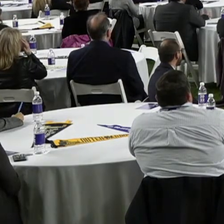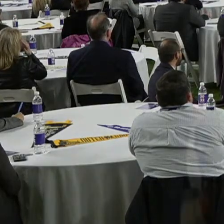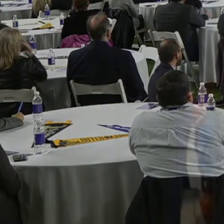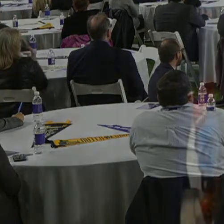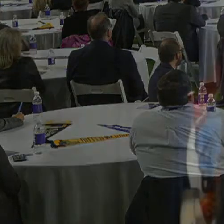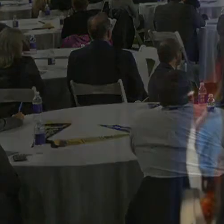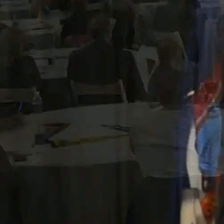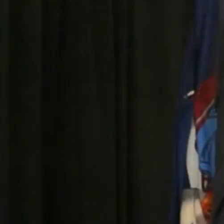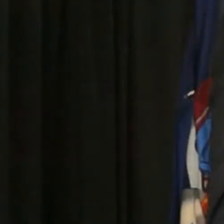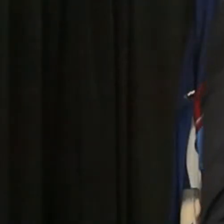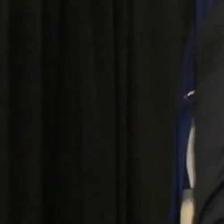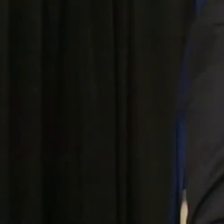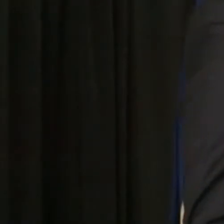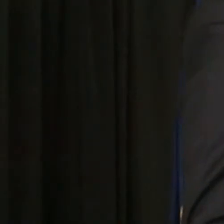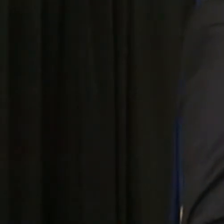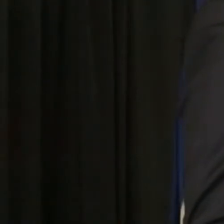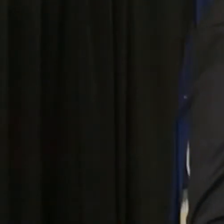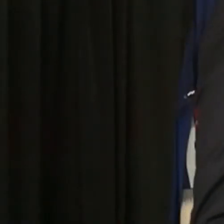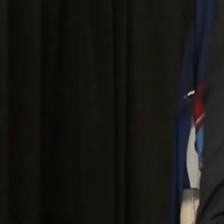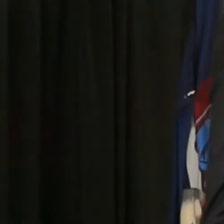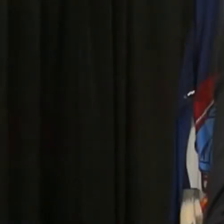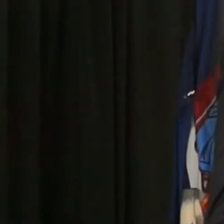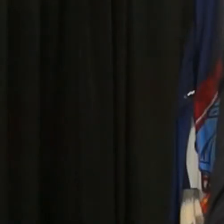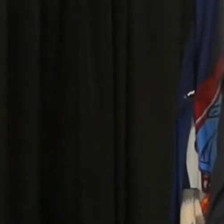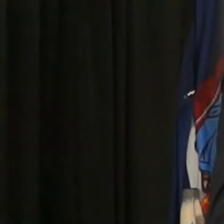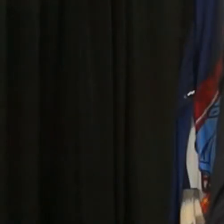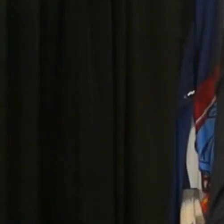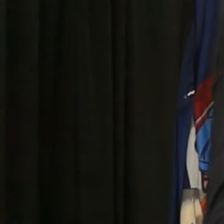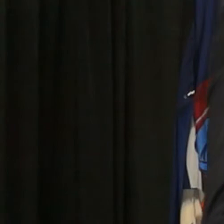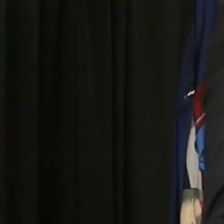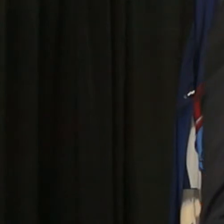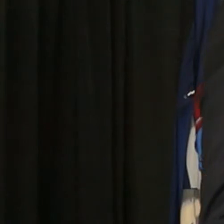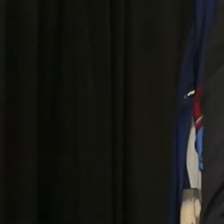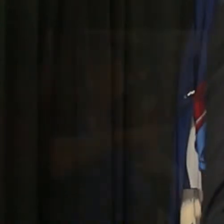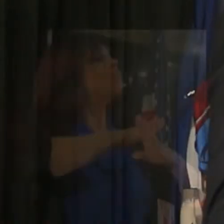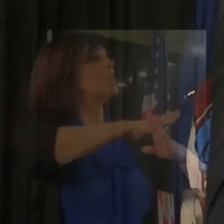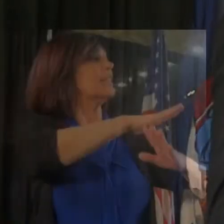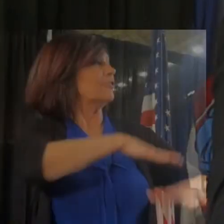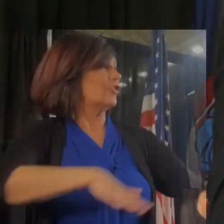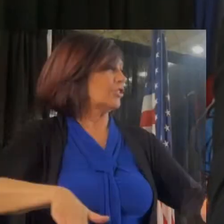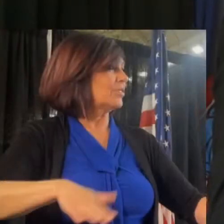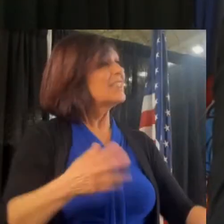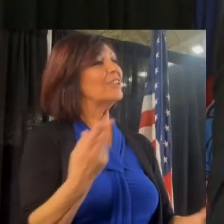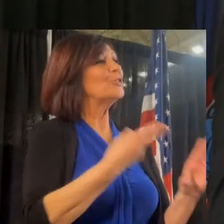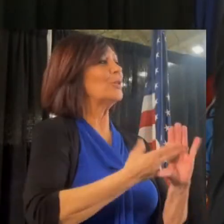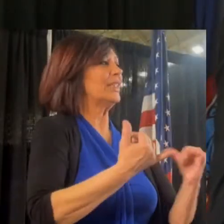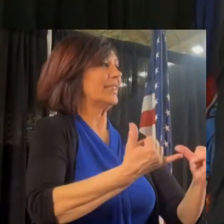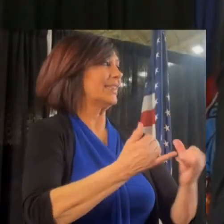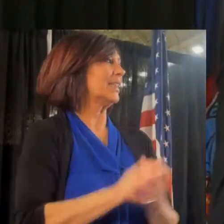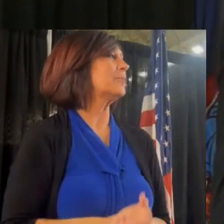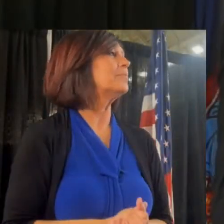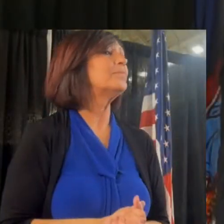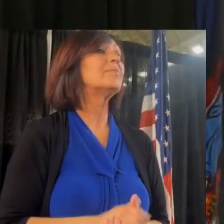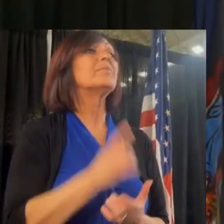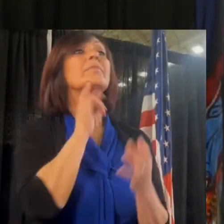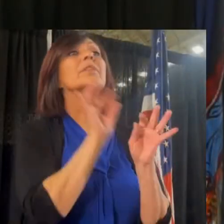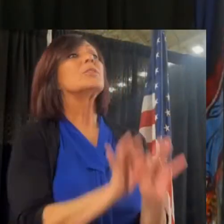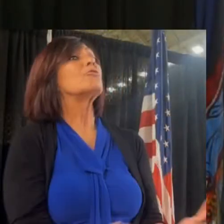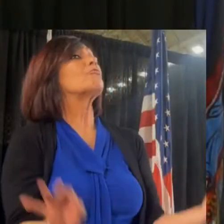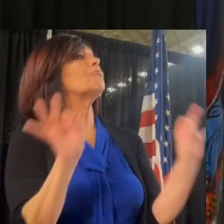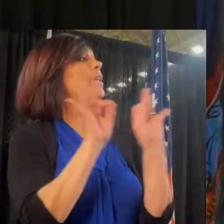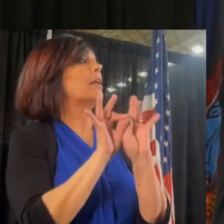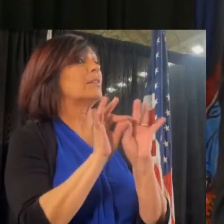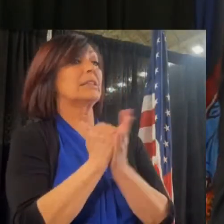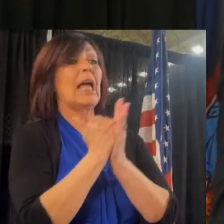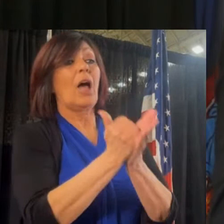Thank you, Lauren, and to all at Austin Air for working with us to protect our children as well as joining us here today. It is critical we help our